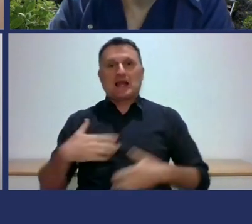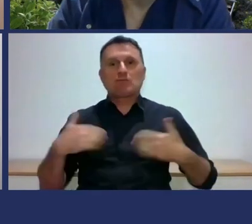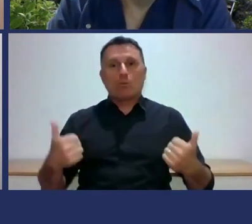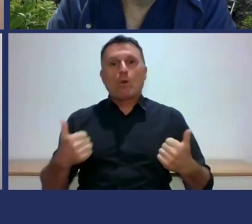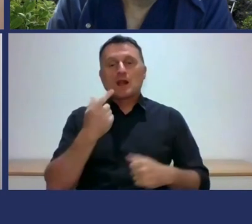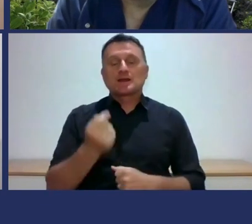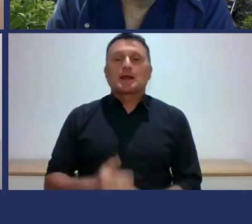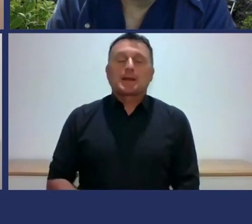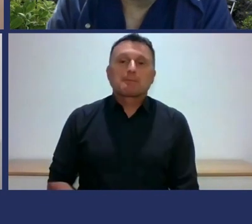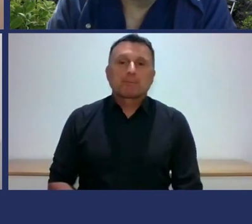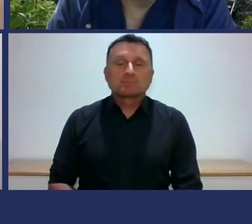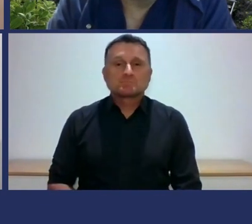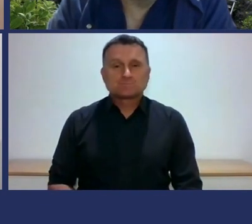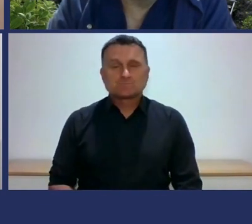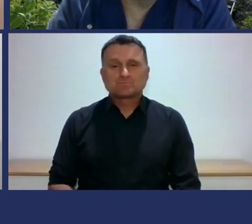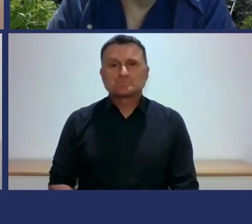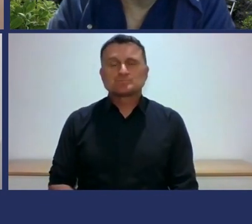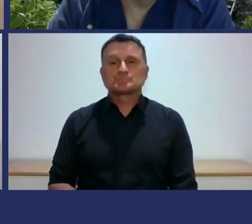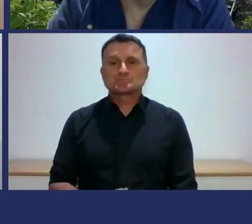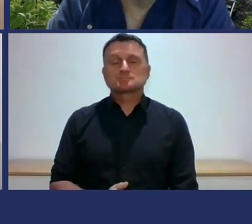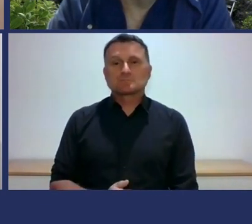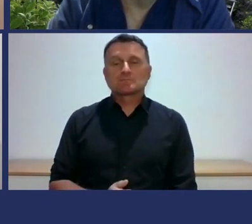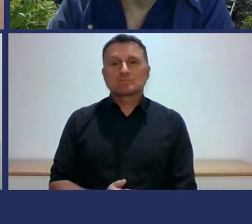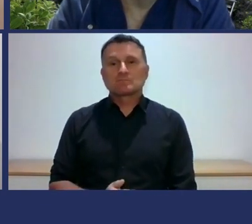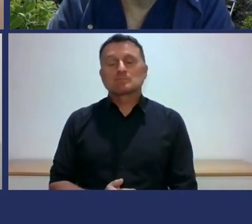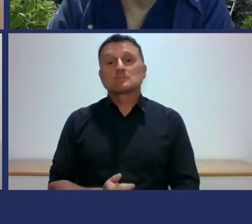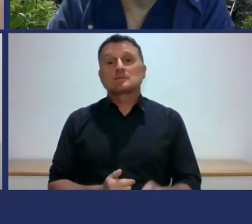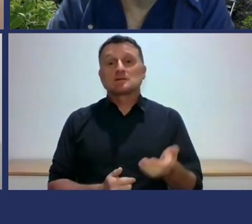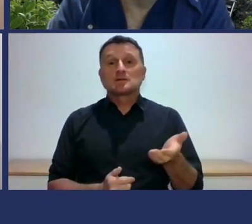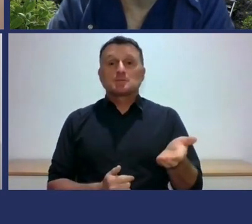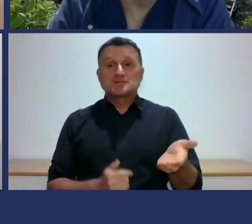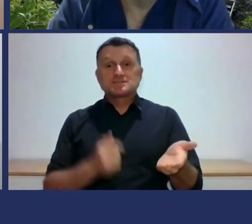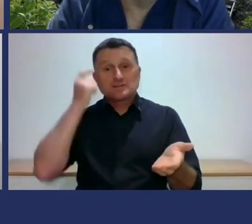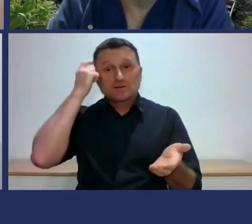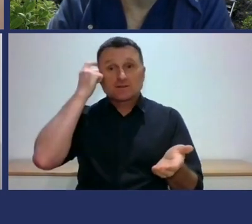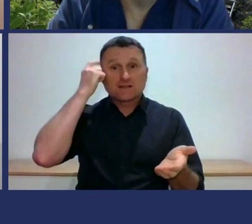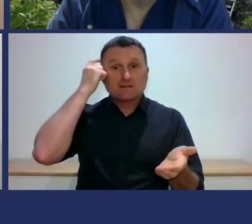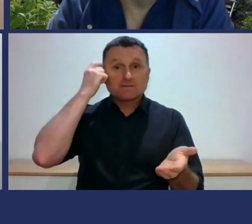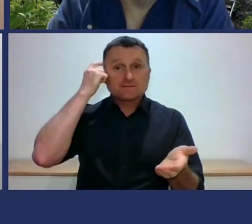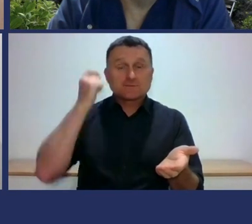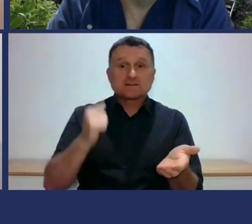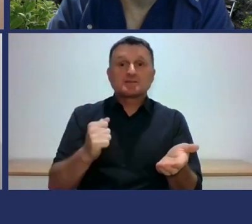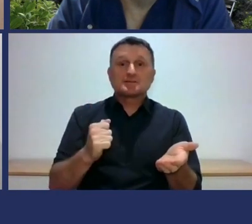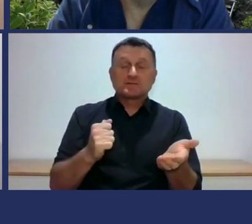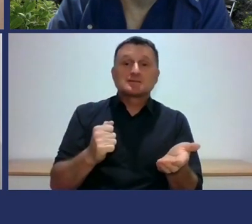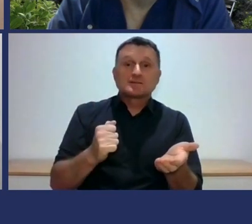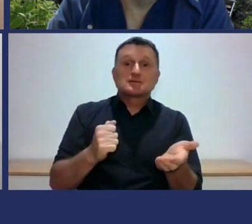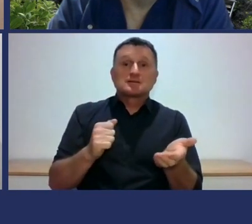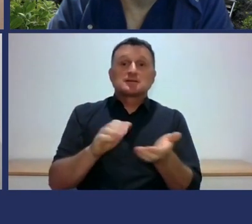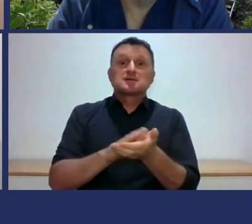Maybe I'll come to you, Chris, and ask this one. Is there a safer We've kind of checked that off